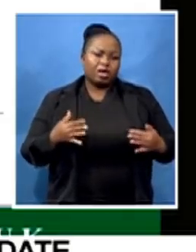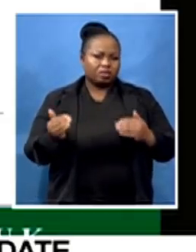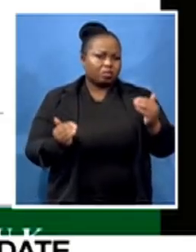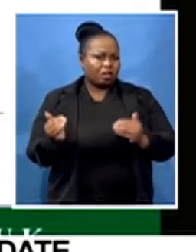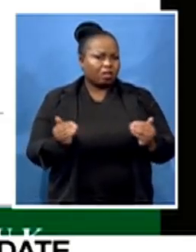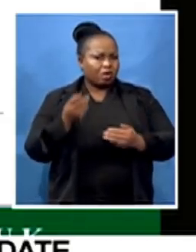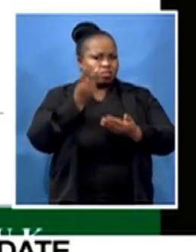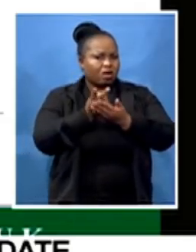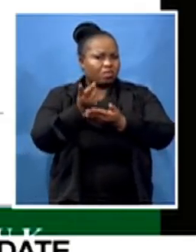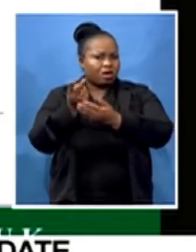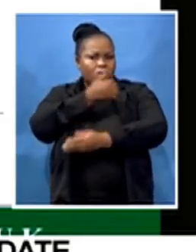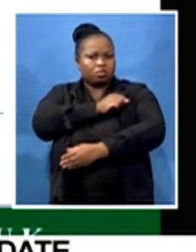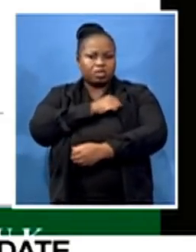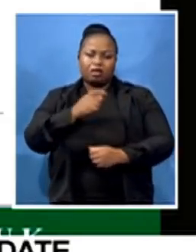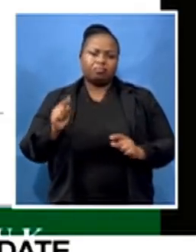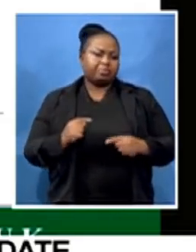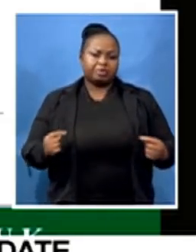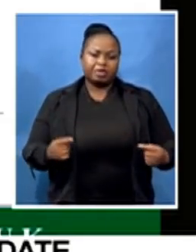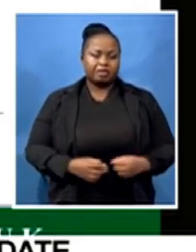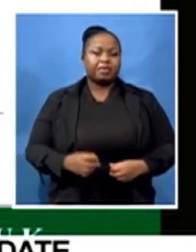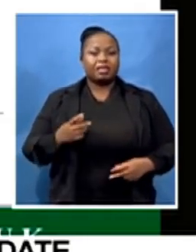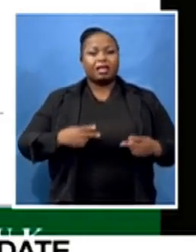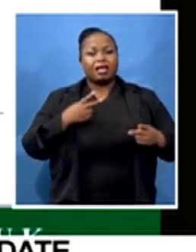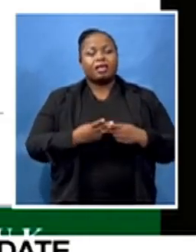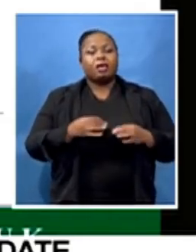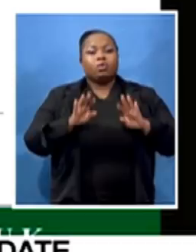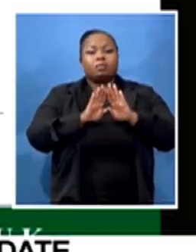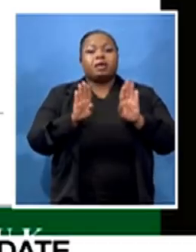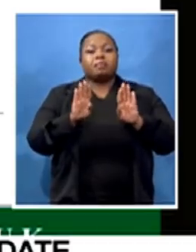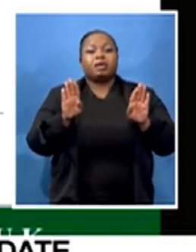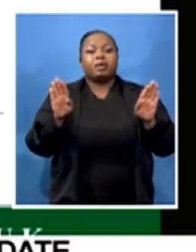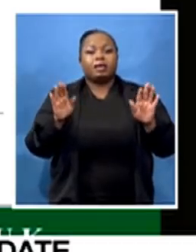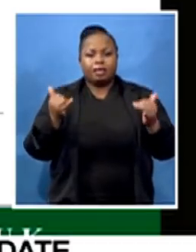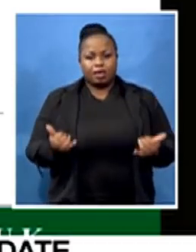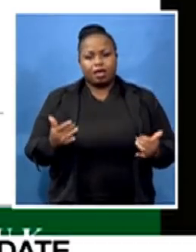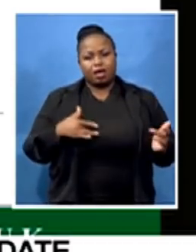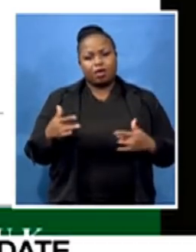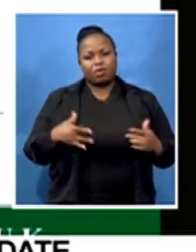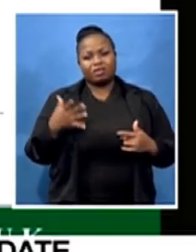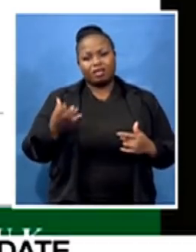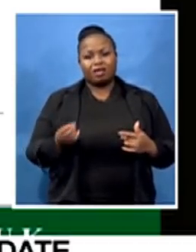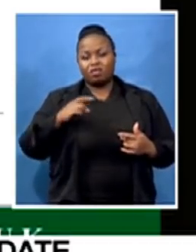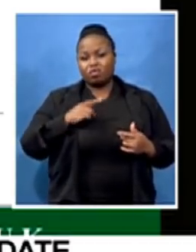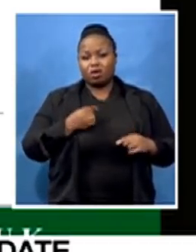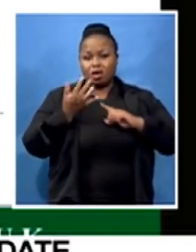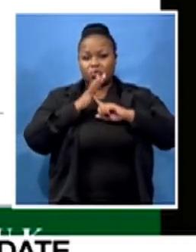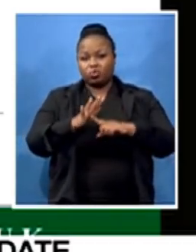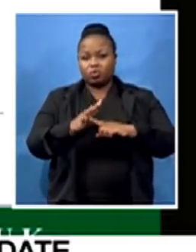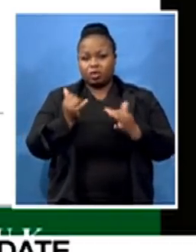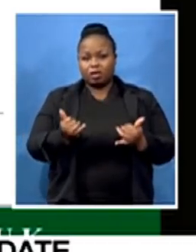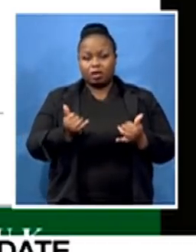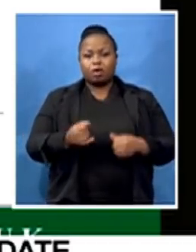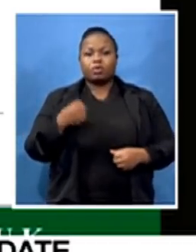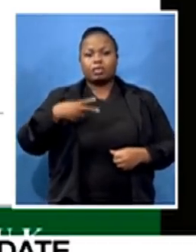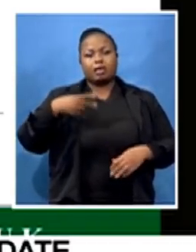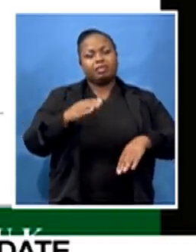we're getting out of lockdown, we are now worried that we're seeing indication that the doubling time might actually be reducing already.